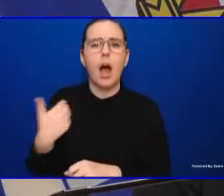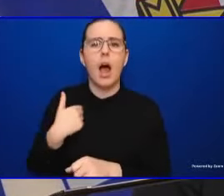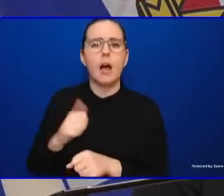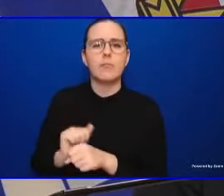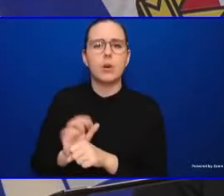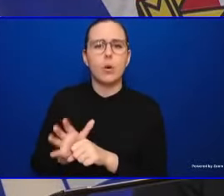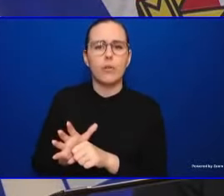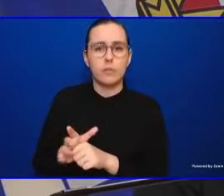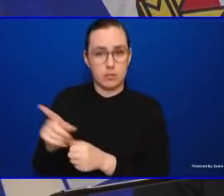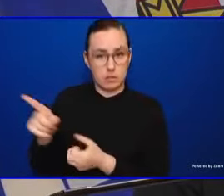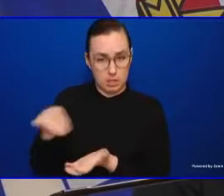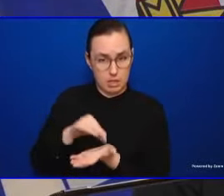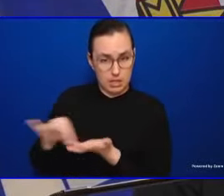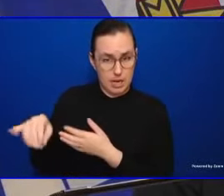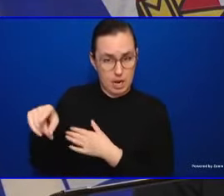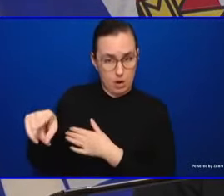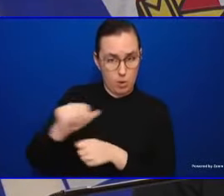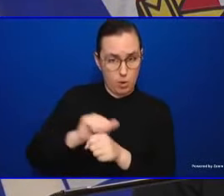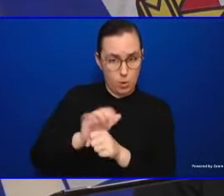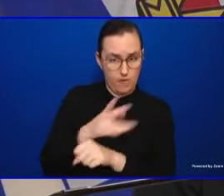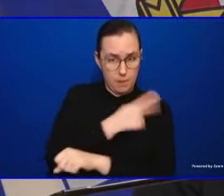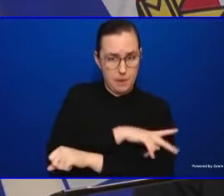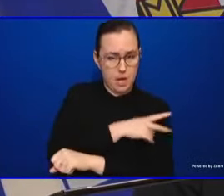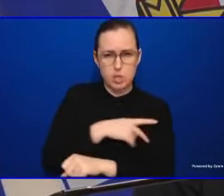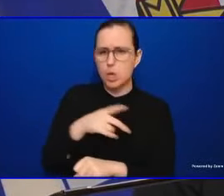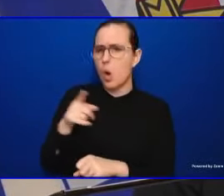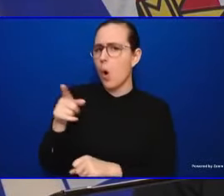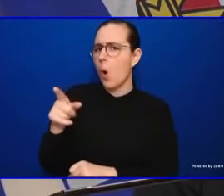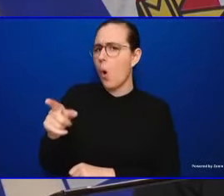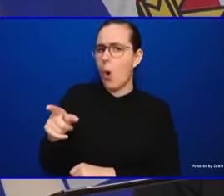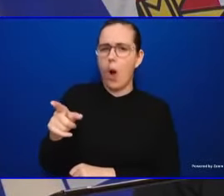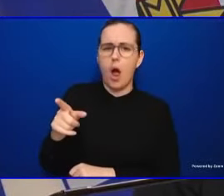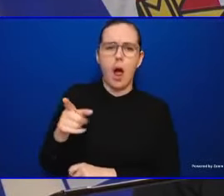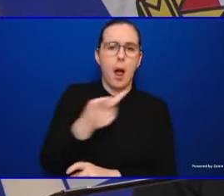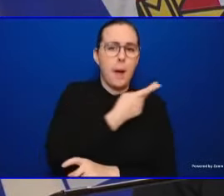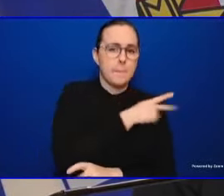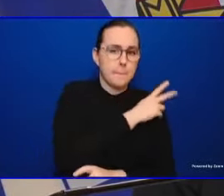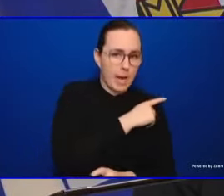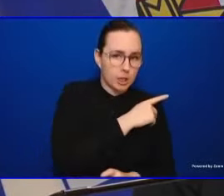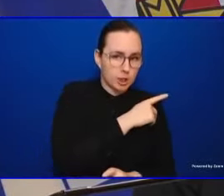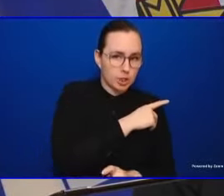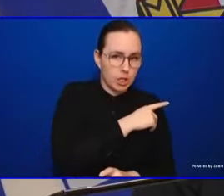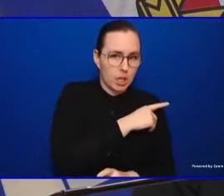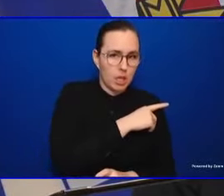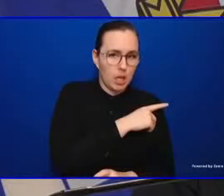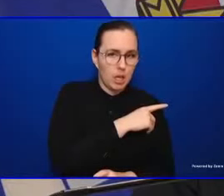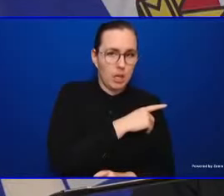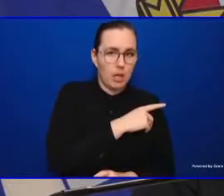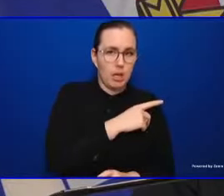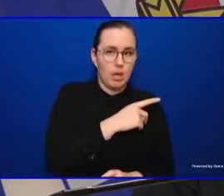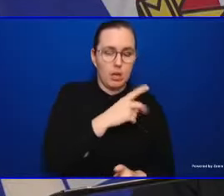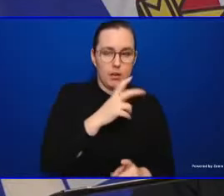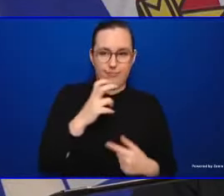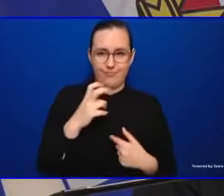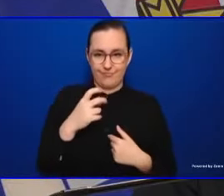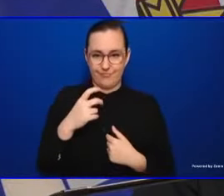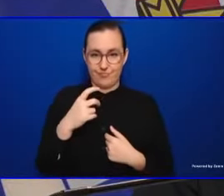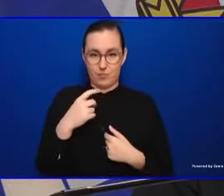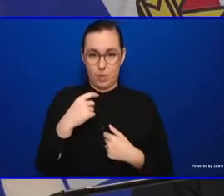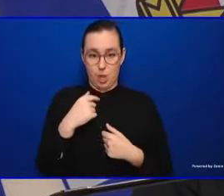are COVID patients only counted when they go there and they're really sick and they have to go in the hospital? Yeah, so this is something that